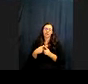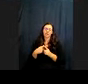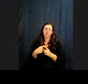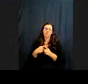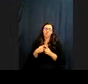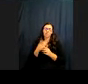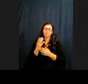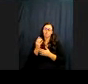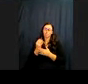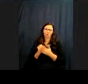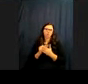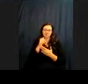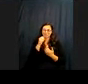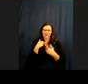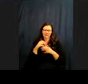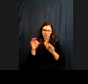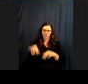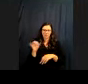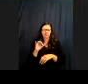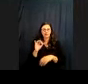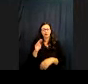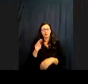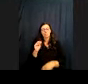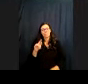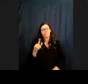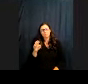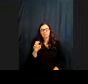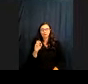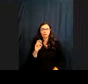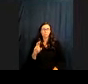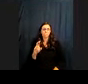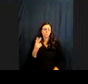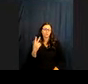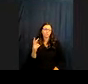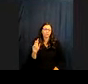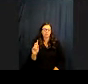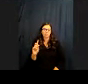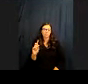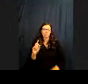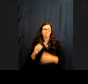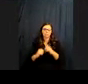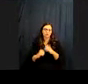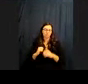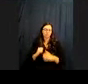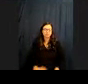that didn't have a frame, like a mobile or a three-dimensional structure.